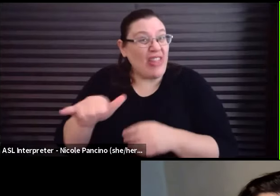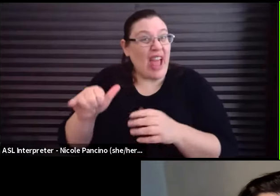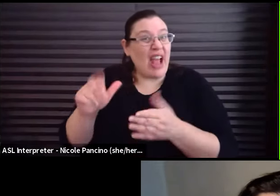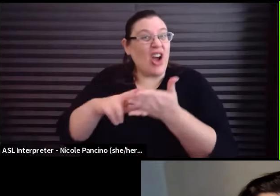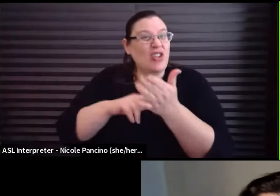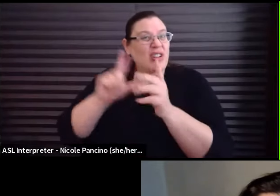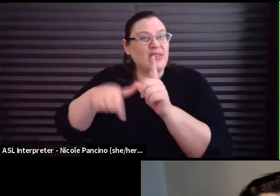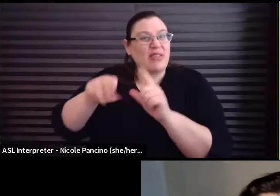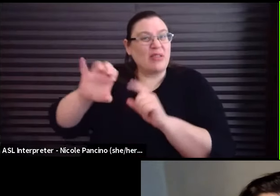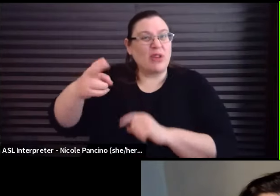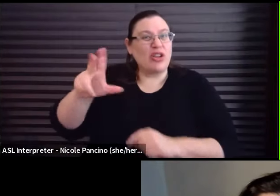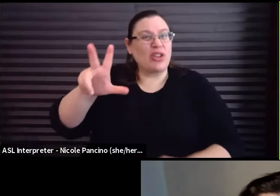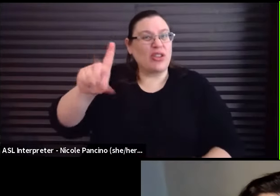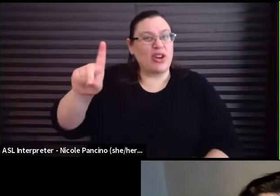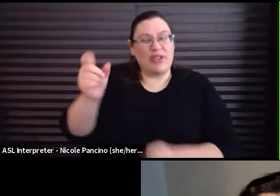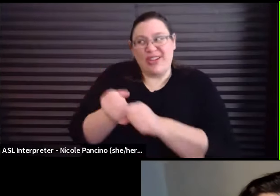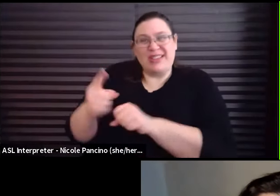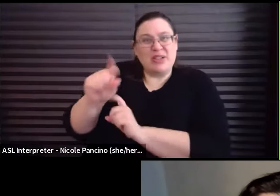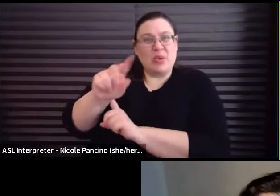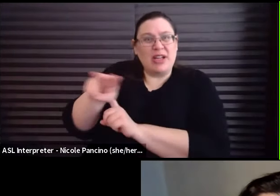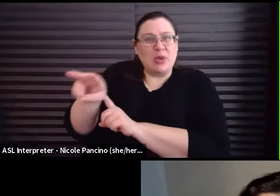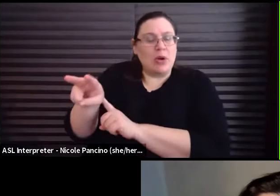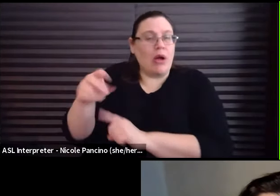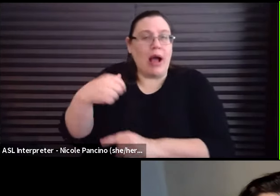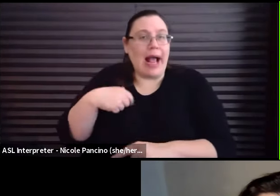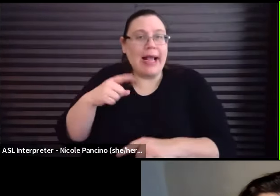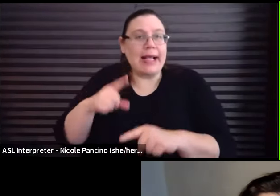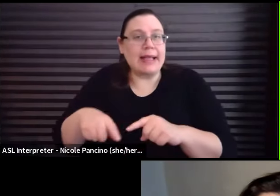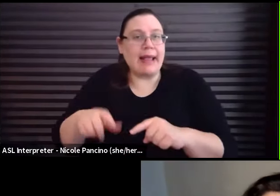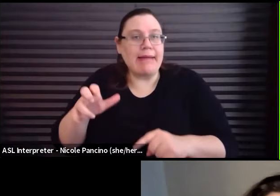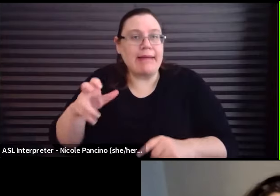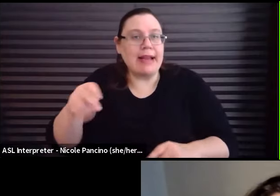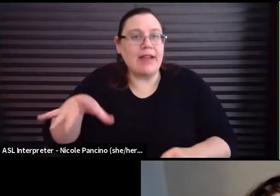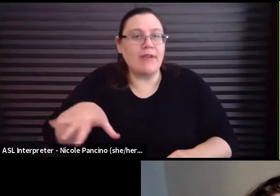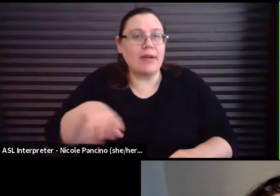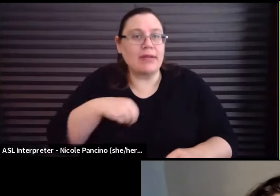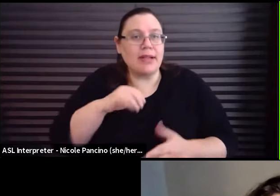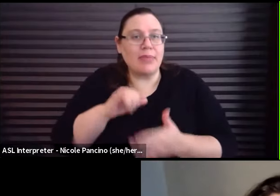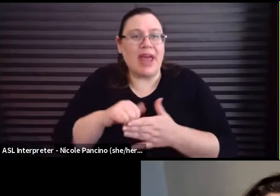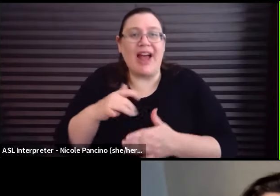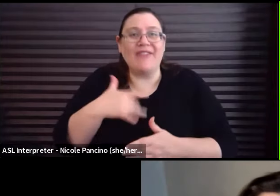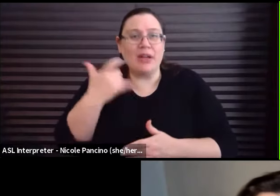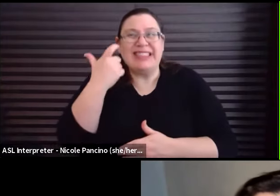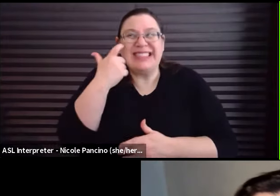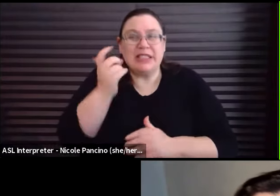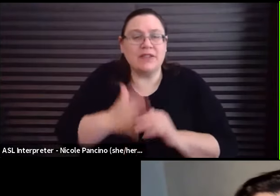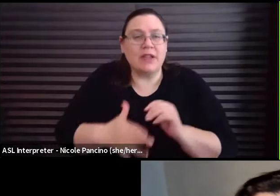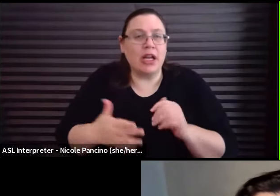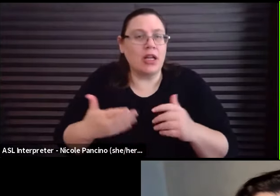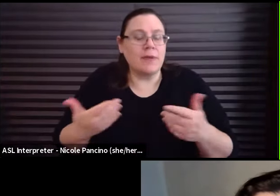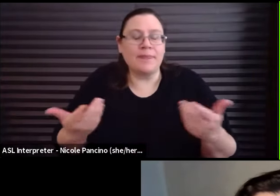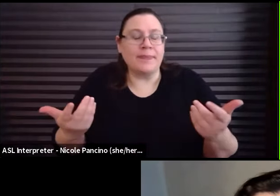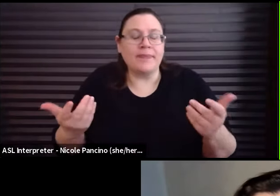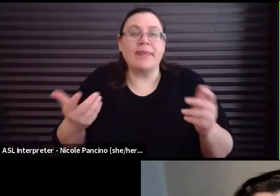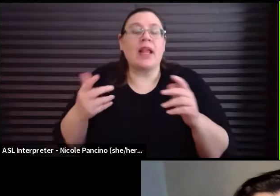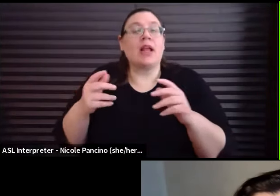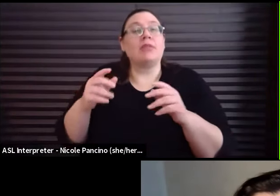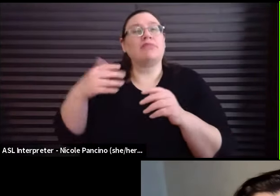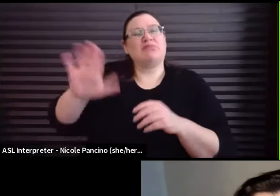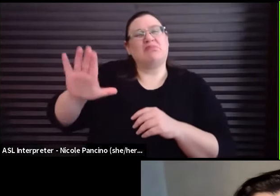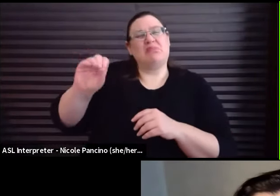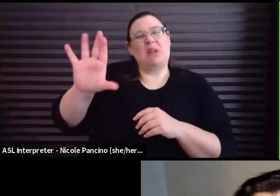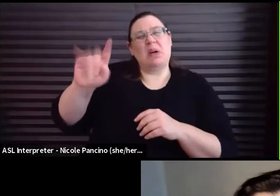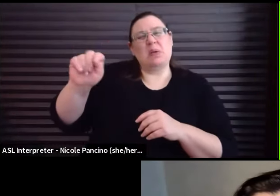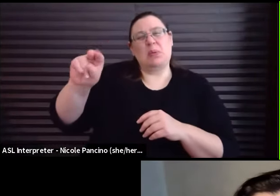March 31st of 2022. I can't even wrap my head around it. I feel like we just finished. But look for in October, November,